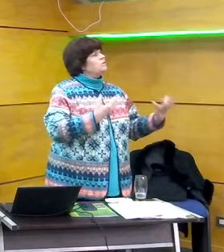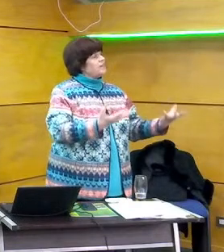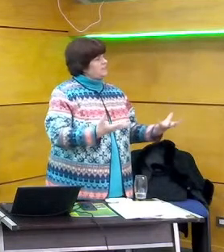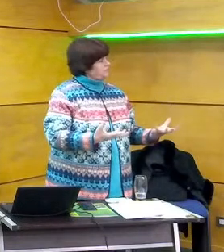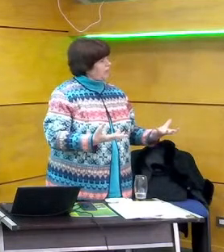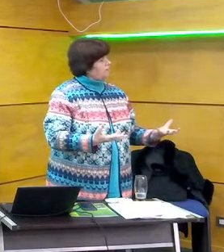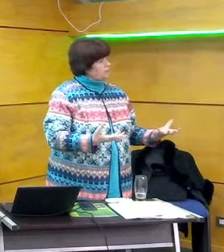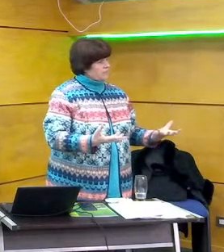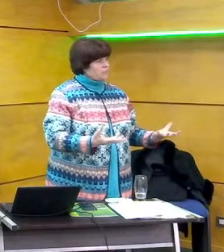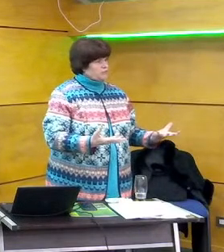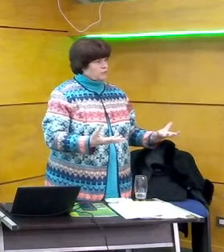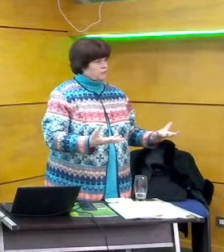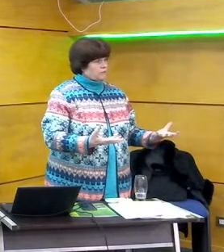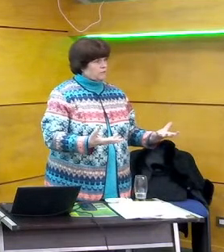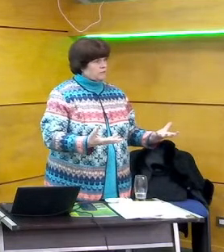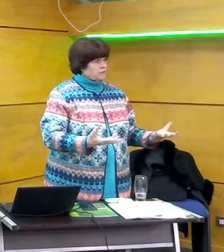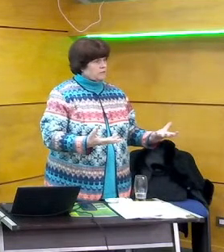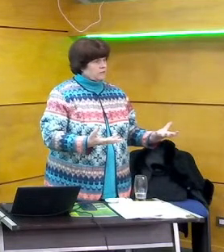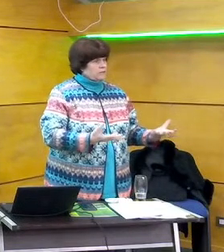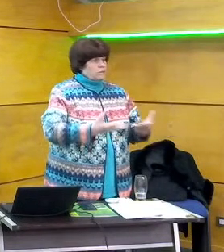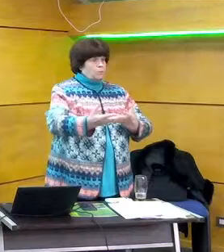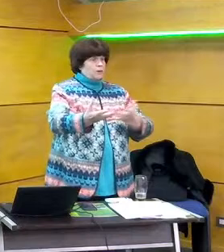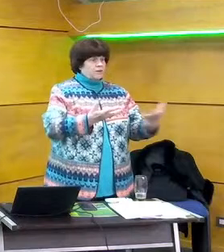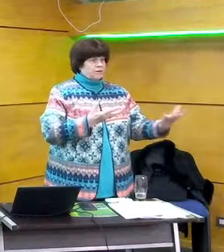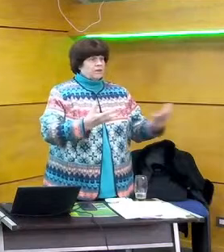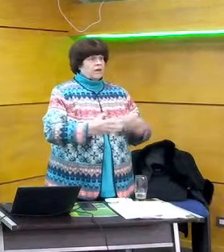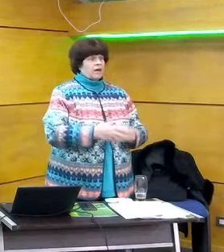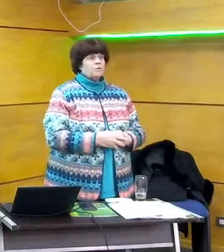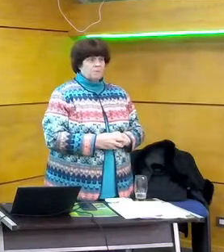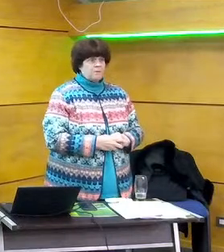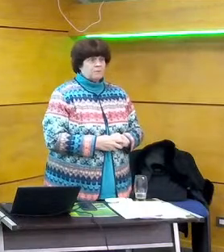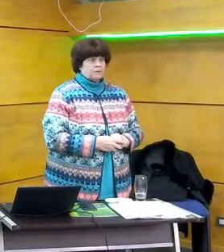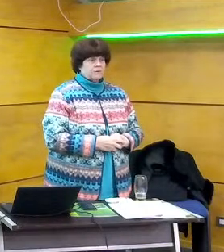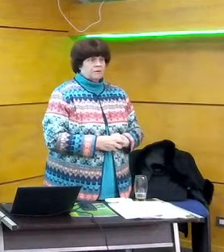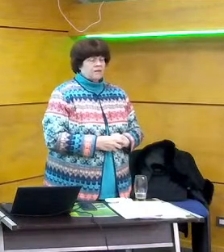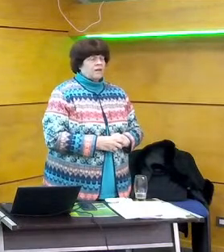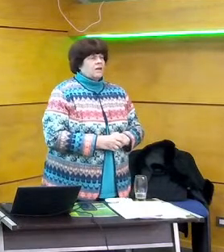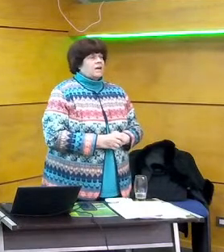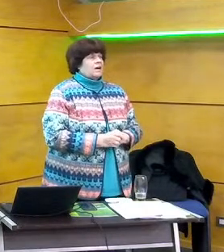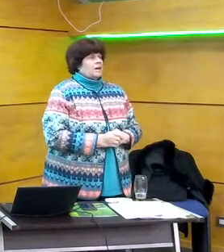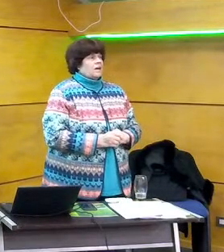have those kinds of conversations with other people.